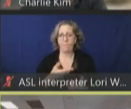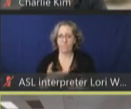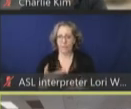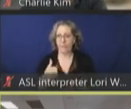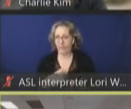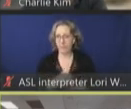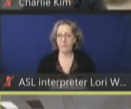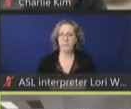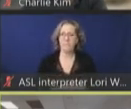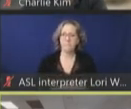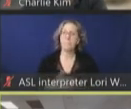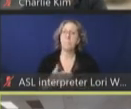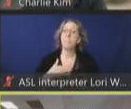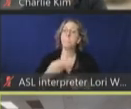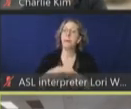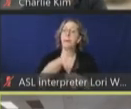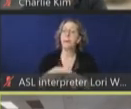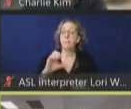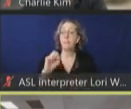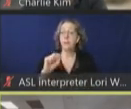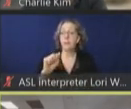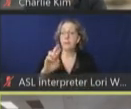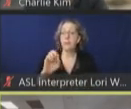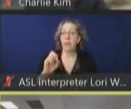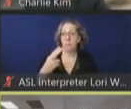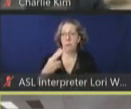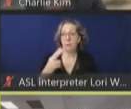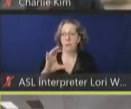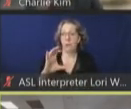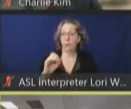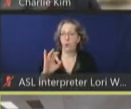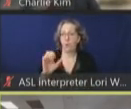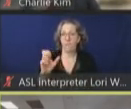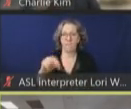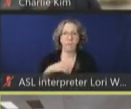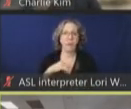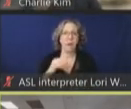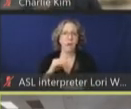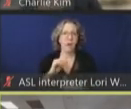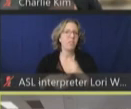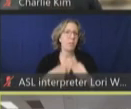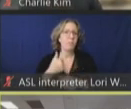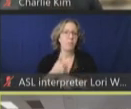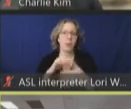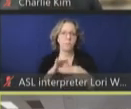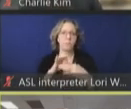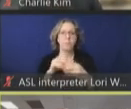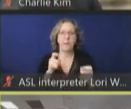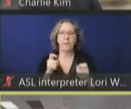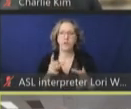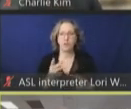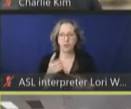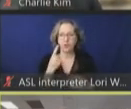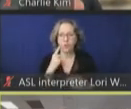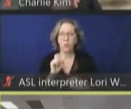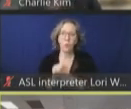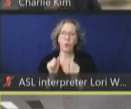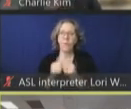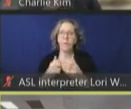Coffin, and I am the Alumni Relations Manager and Team Curator at Fenway, which means I work with retired players